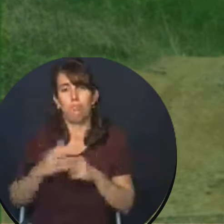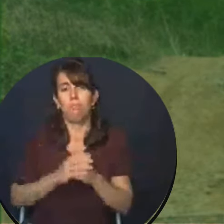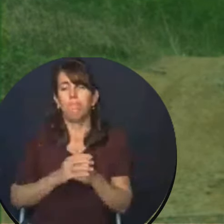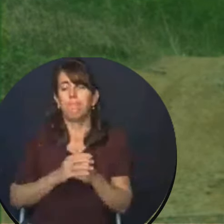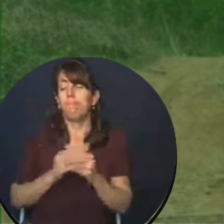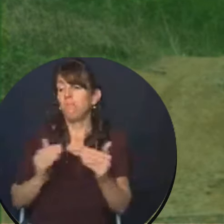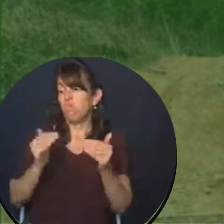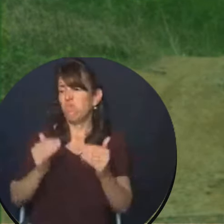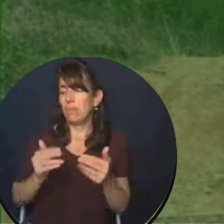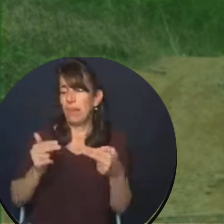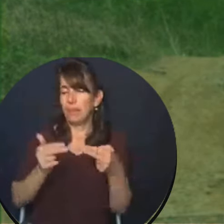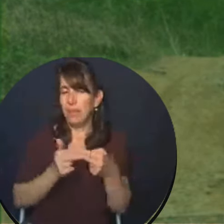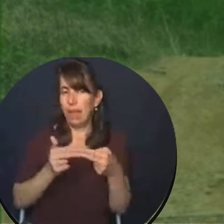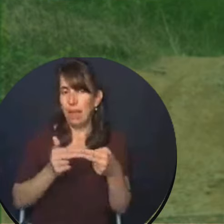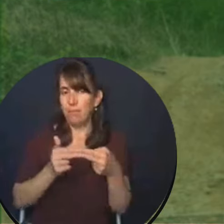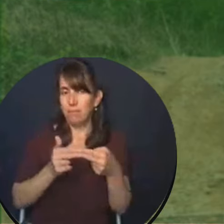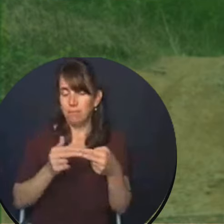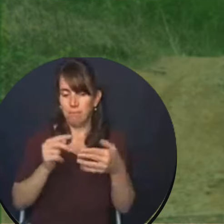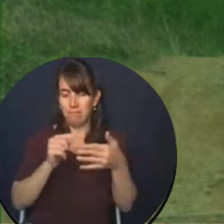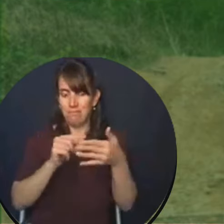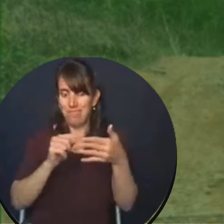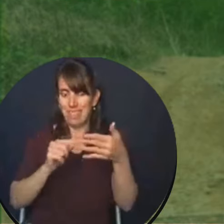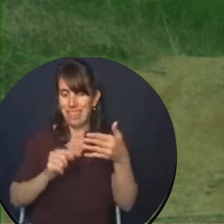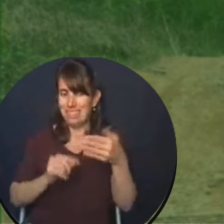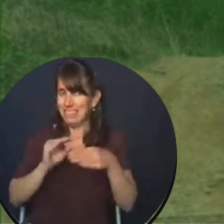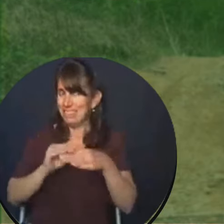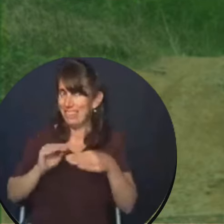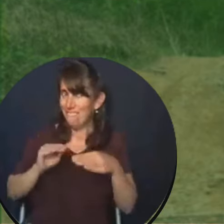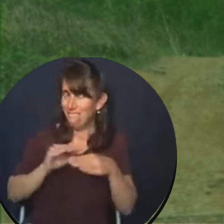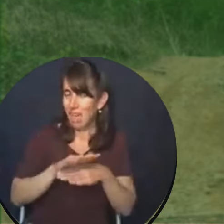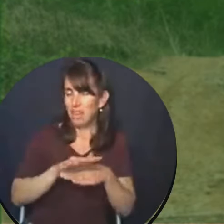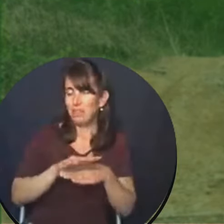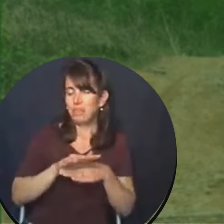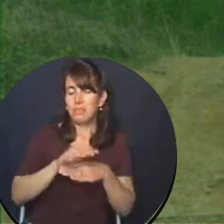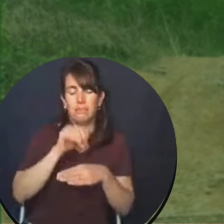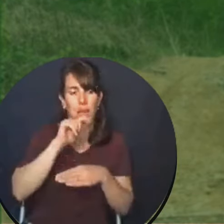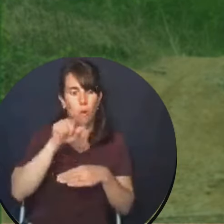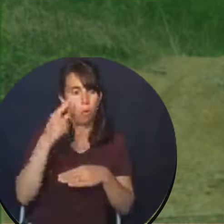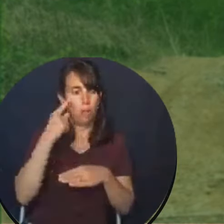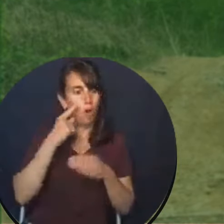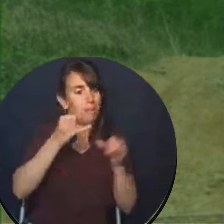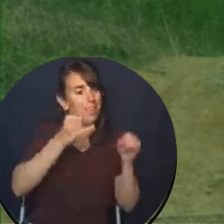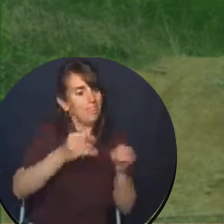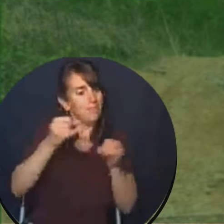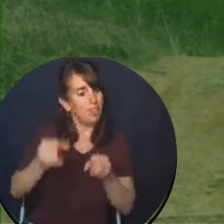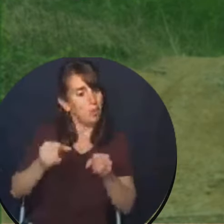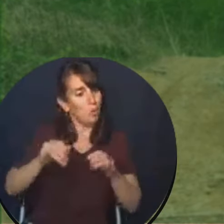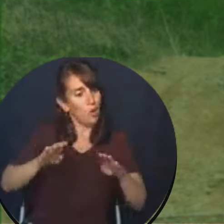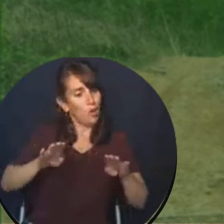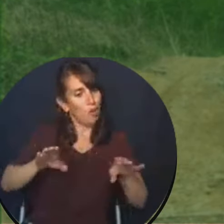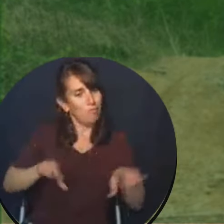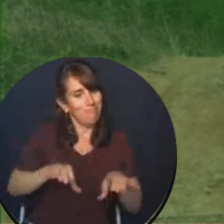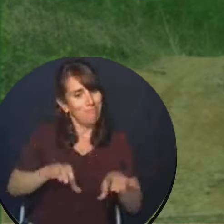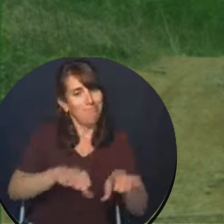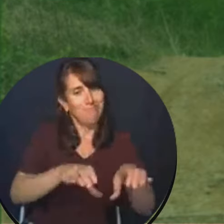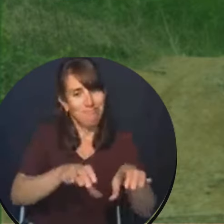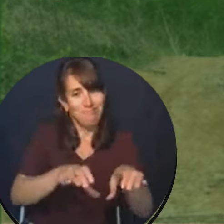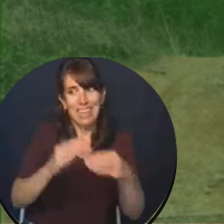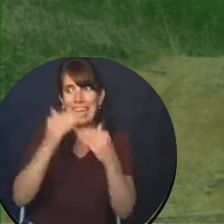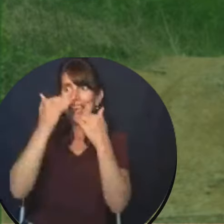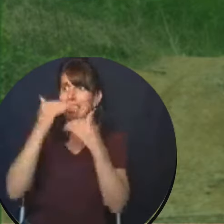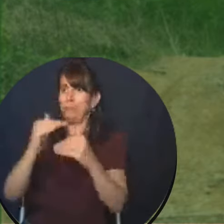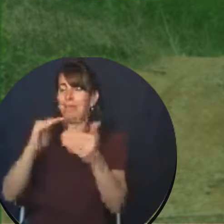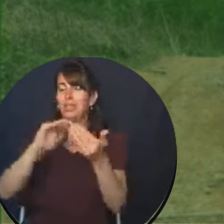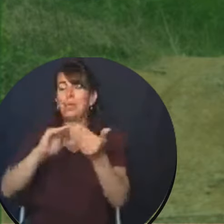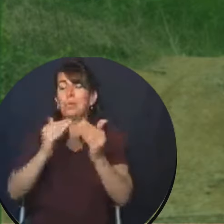And this is what it does. It doesn't just have a chilling effect on the individual. It limits our ability to actually do our community care